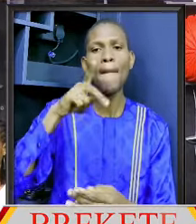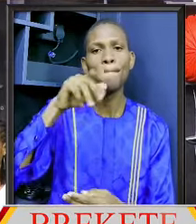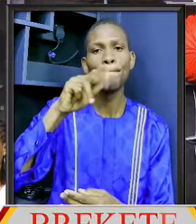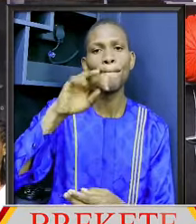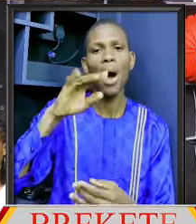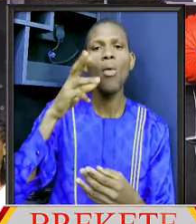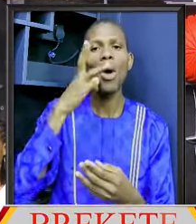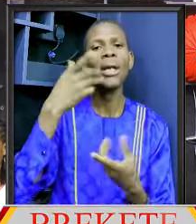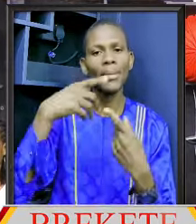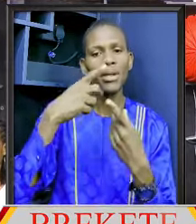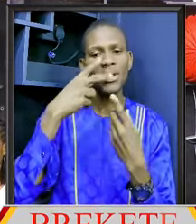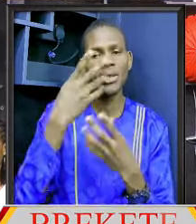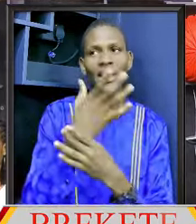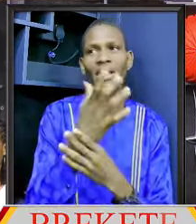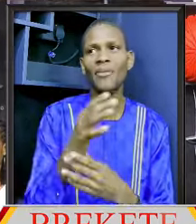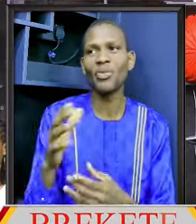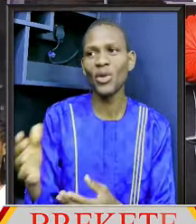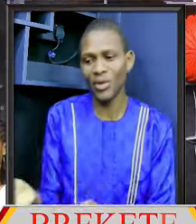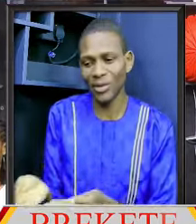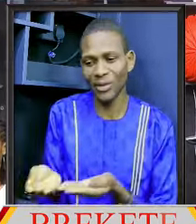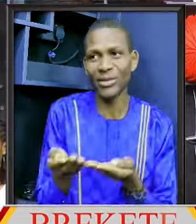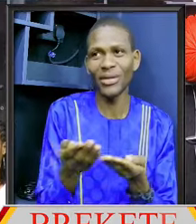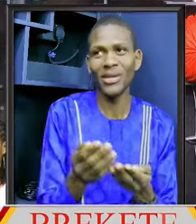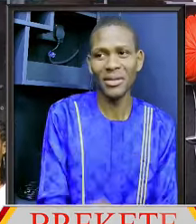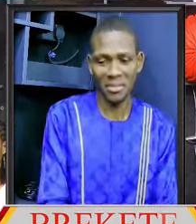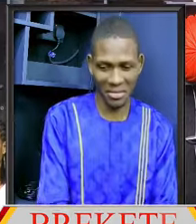say again. You carry, do like this, says no.